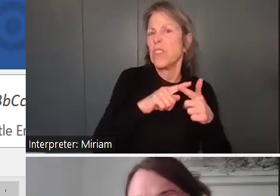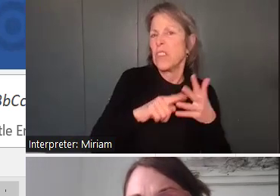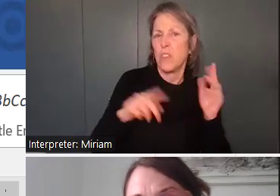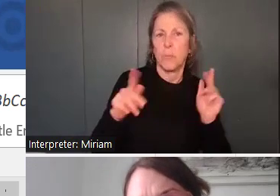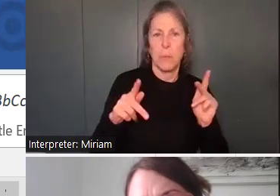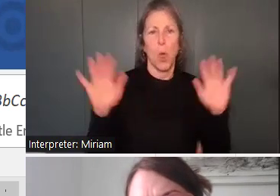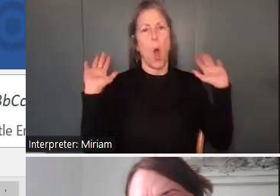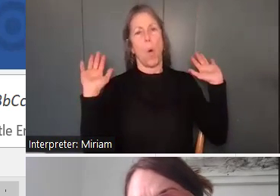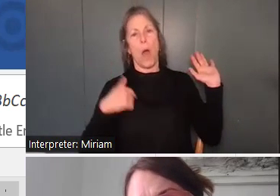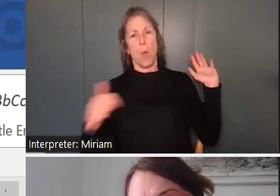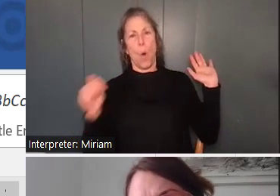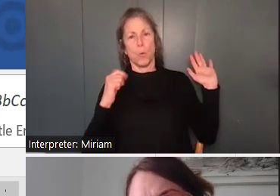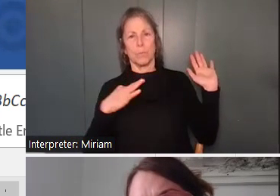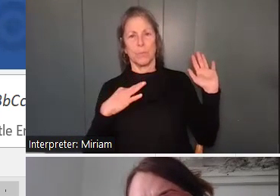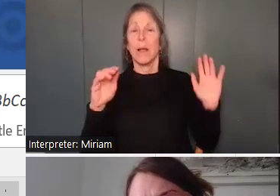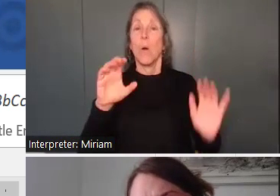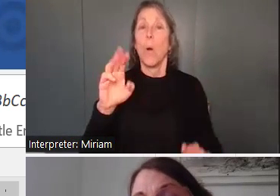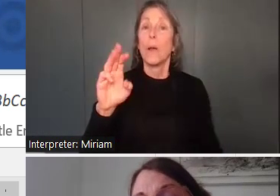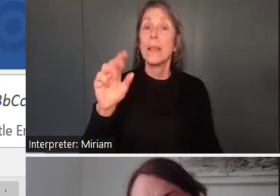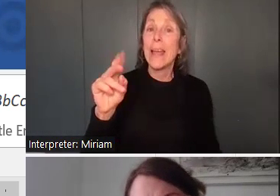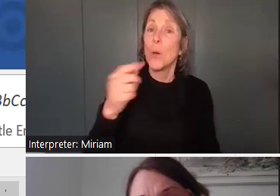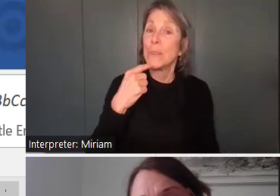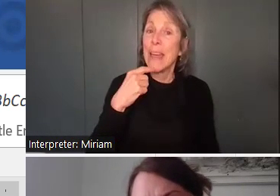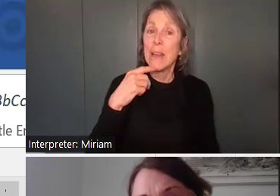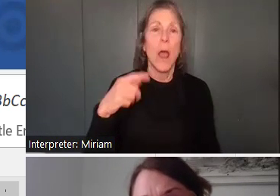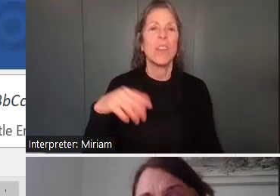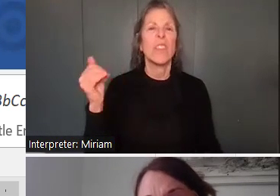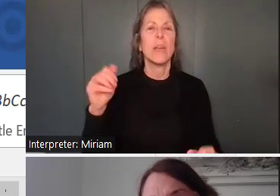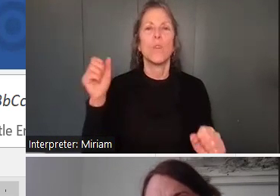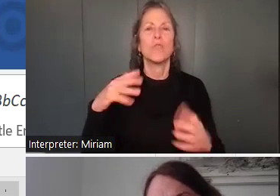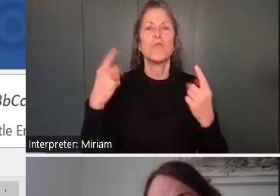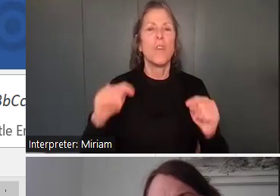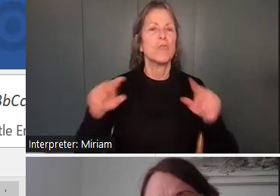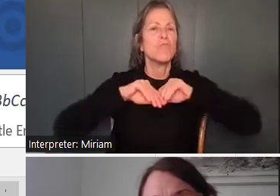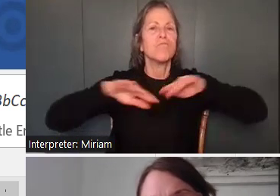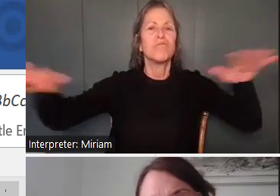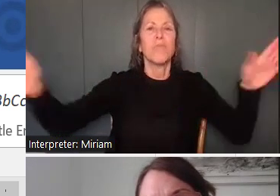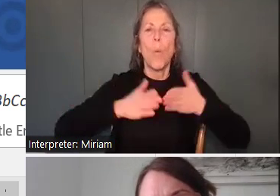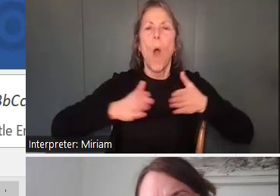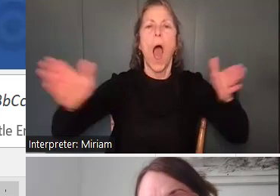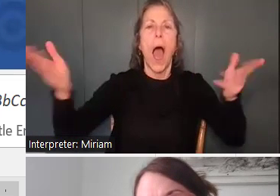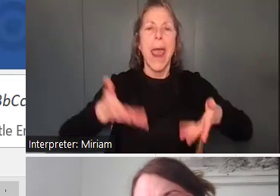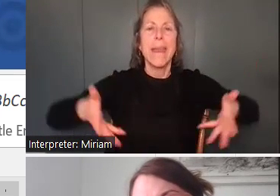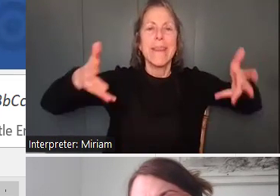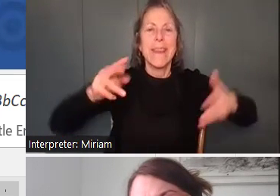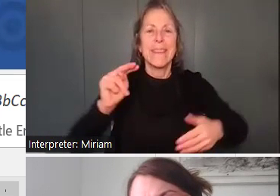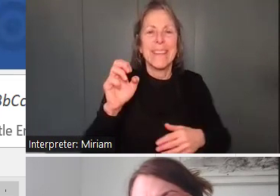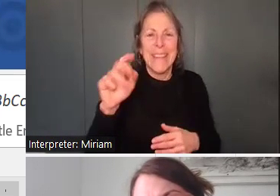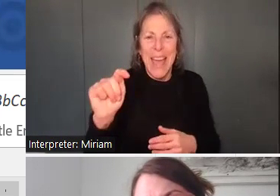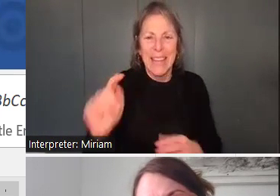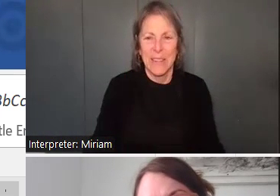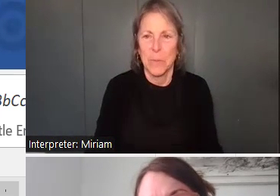I think. Yeah, I like think what Orlando says, we could cast a wider net. Yeah. Yeah. Okay. Just for Prefacing that internal. way